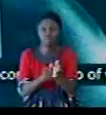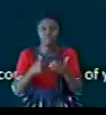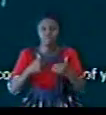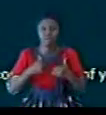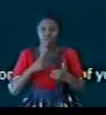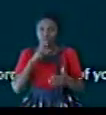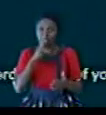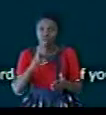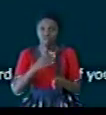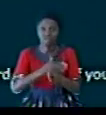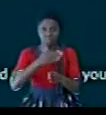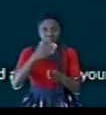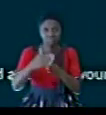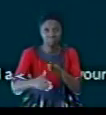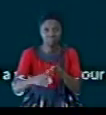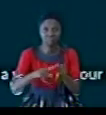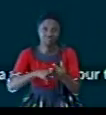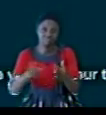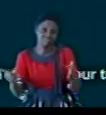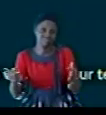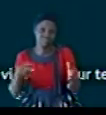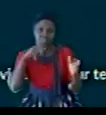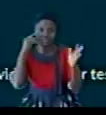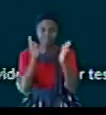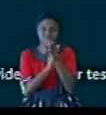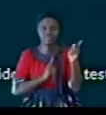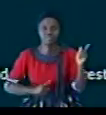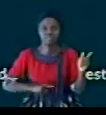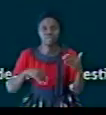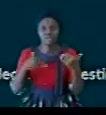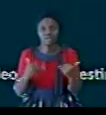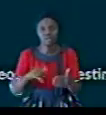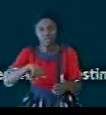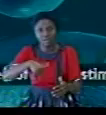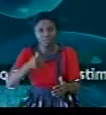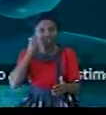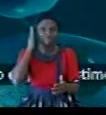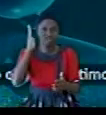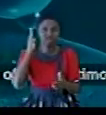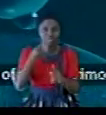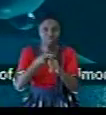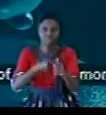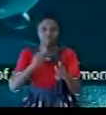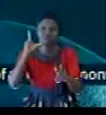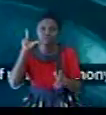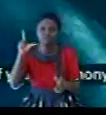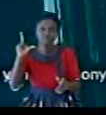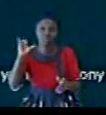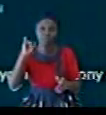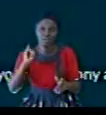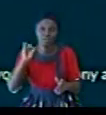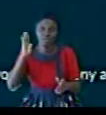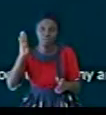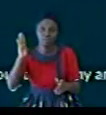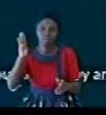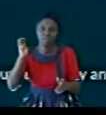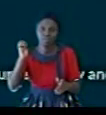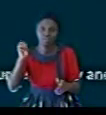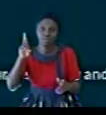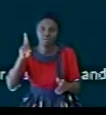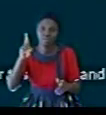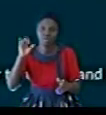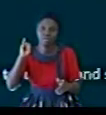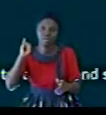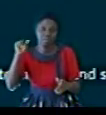And this is coming from Liberia, Sento Masale. According to him, is grateful